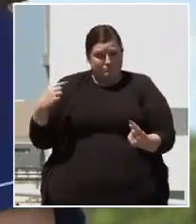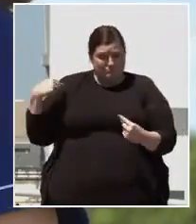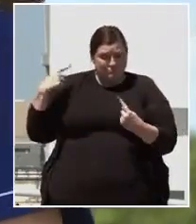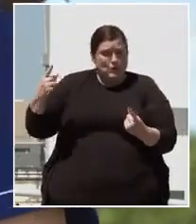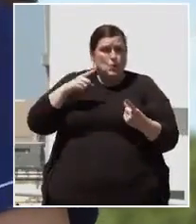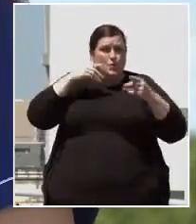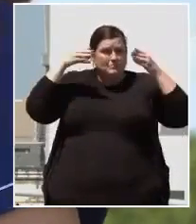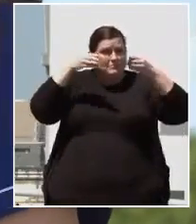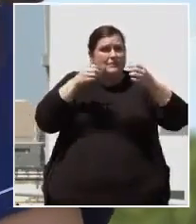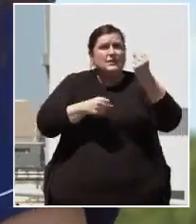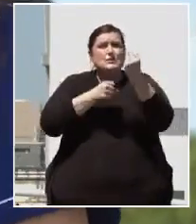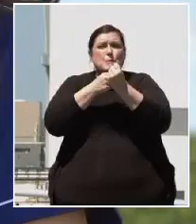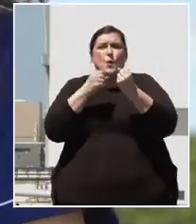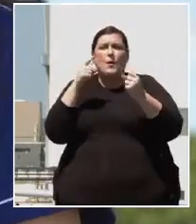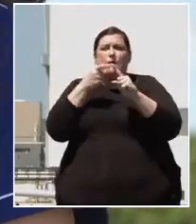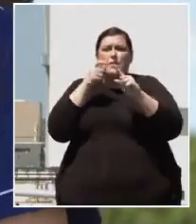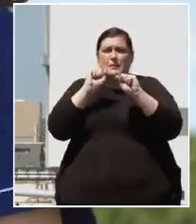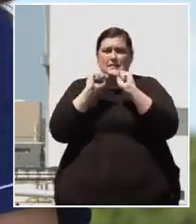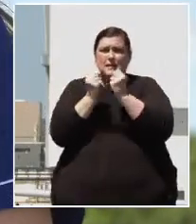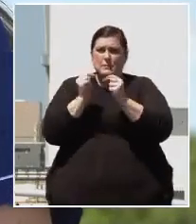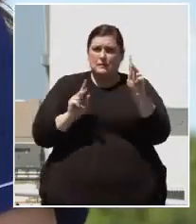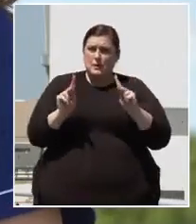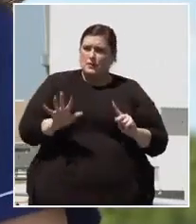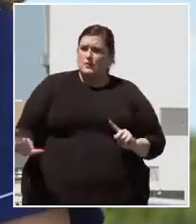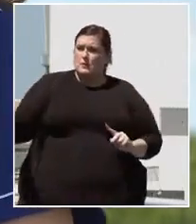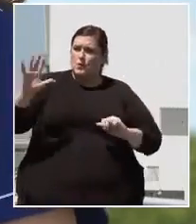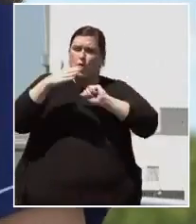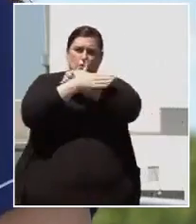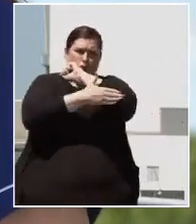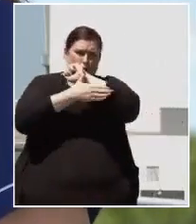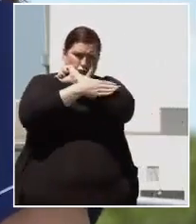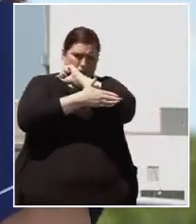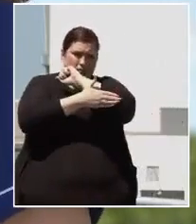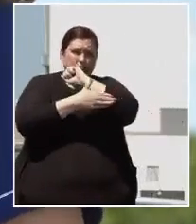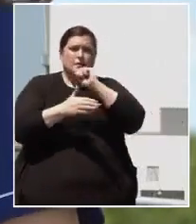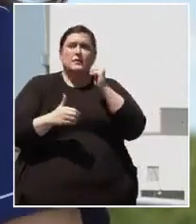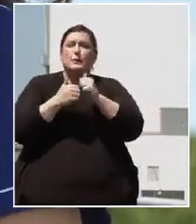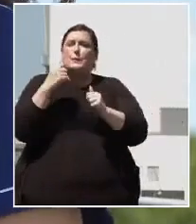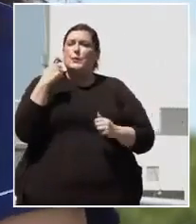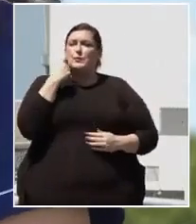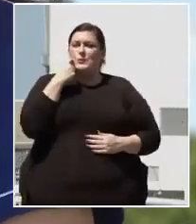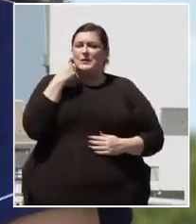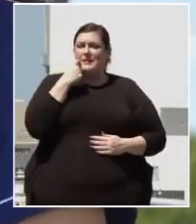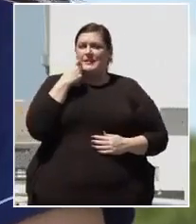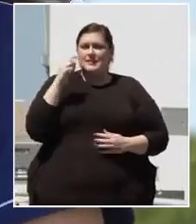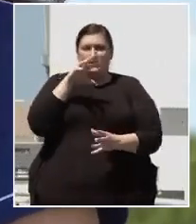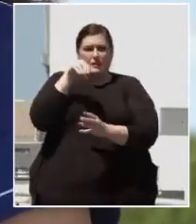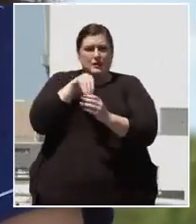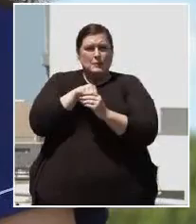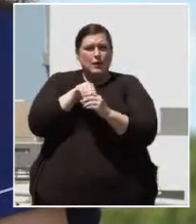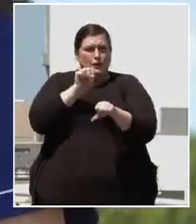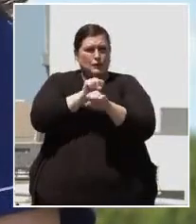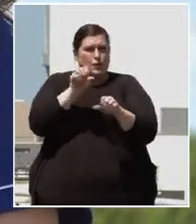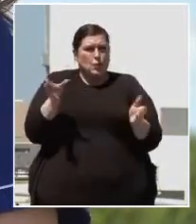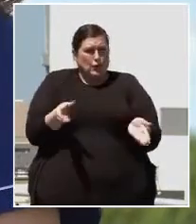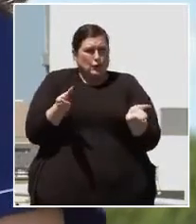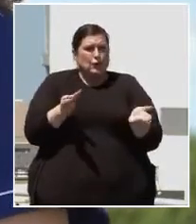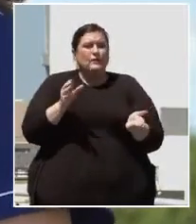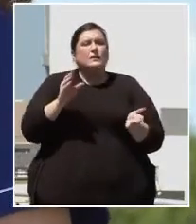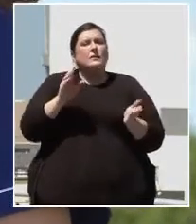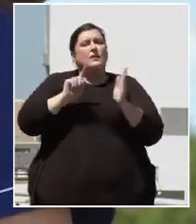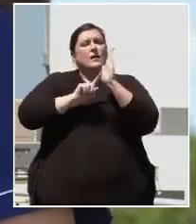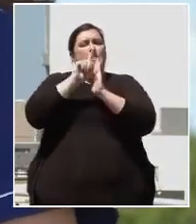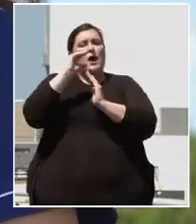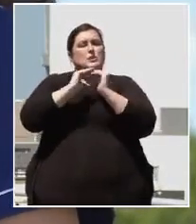dedication and support from a team of people from across our country most recently as part of the work here at uh launch